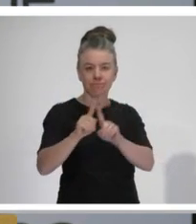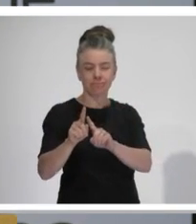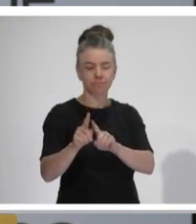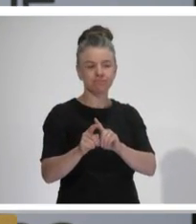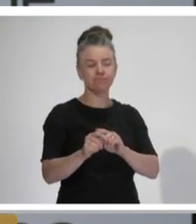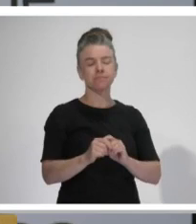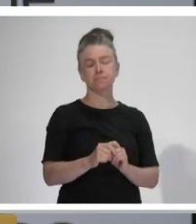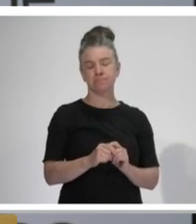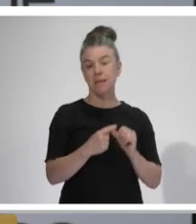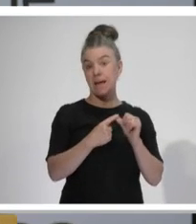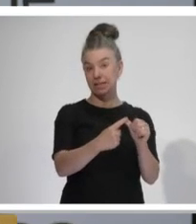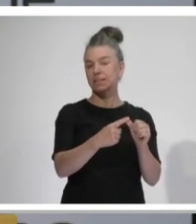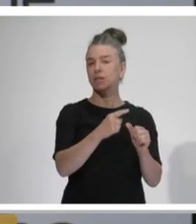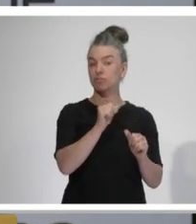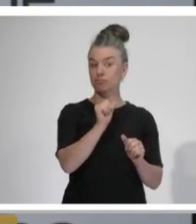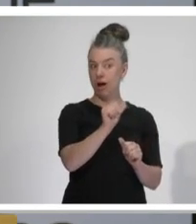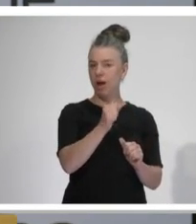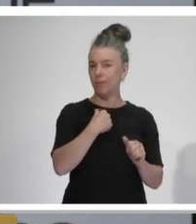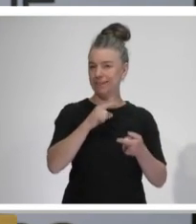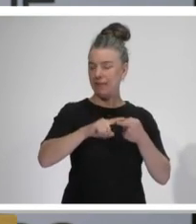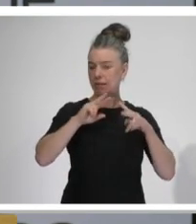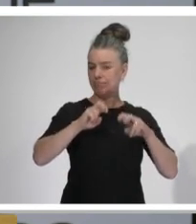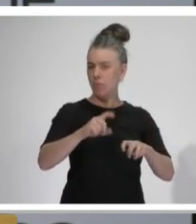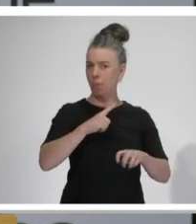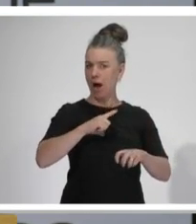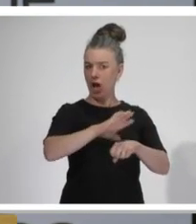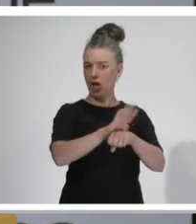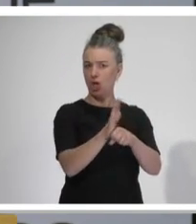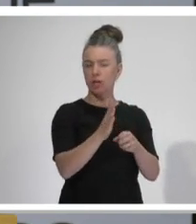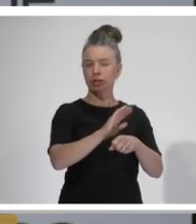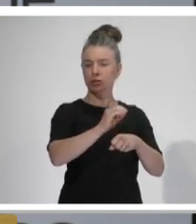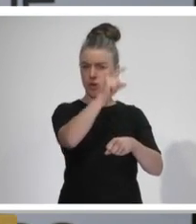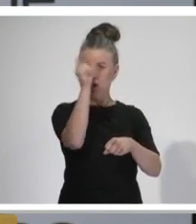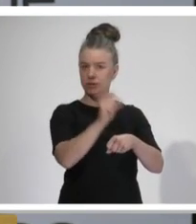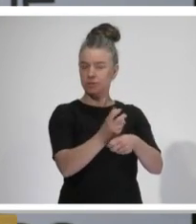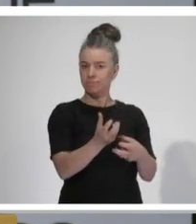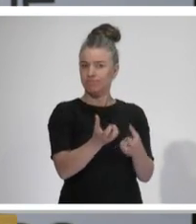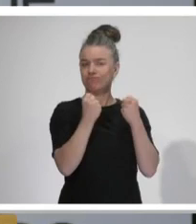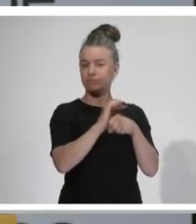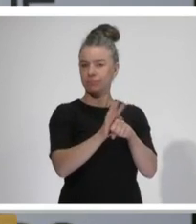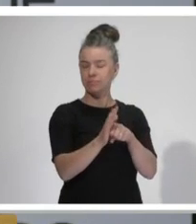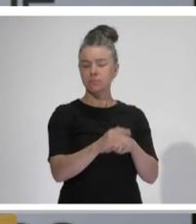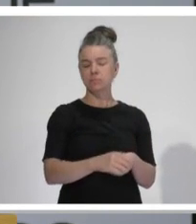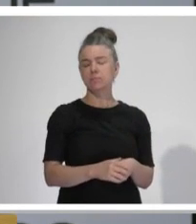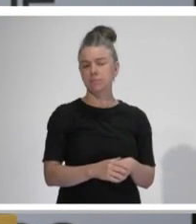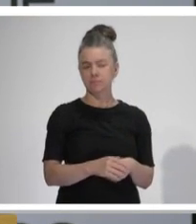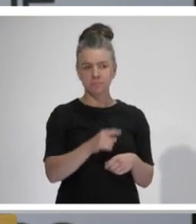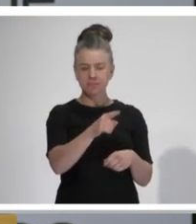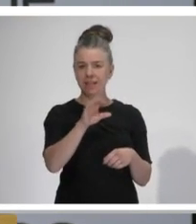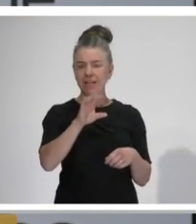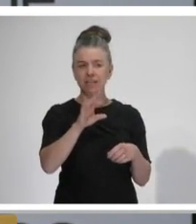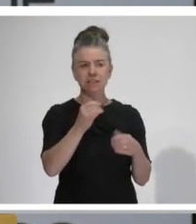wearing full PPE. Of course, we haven't yet fully investigated the source of